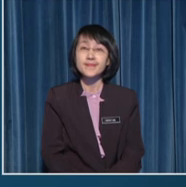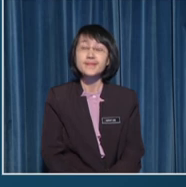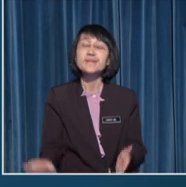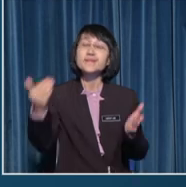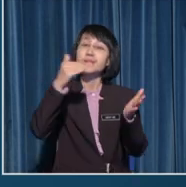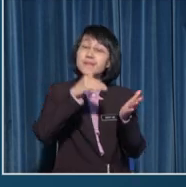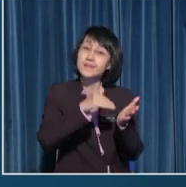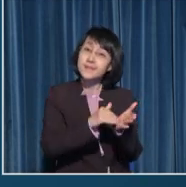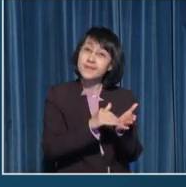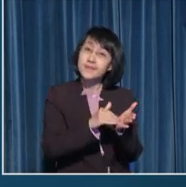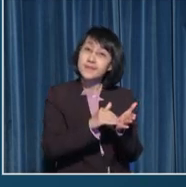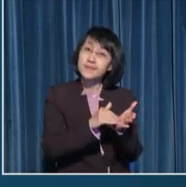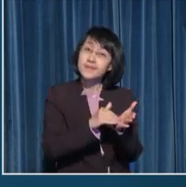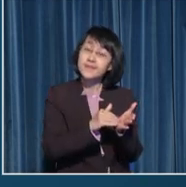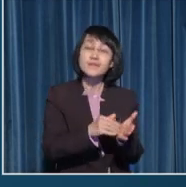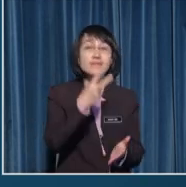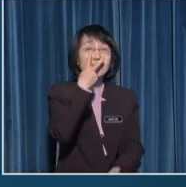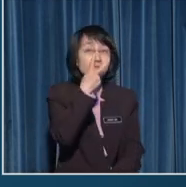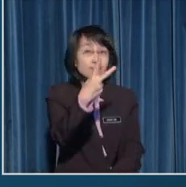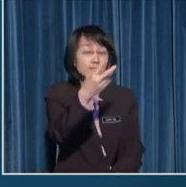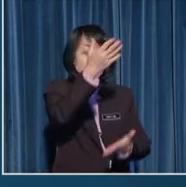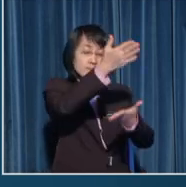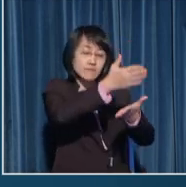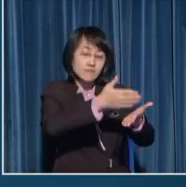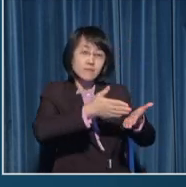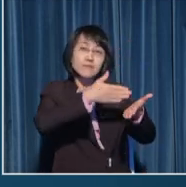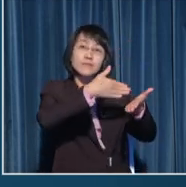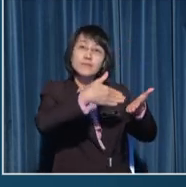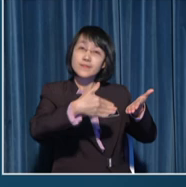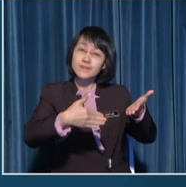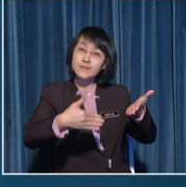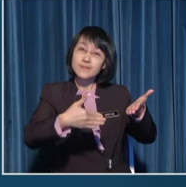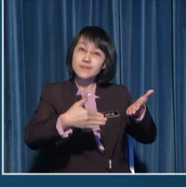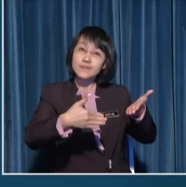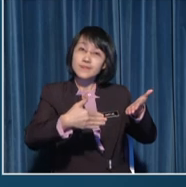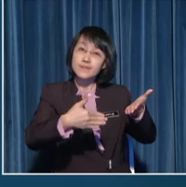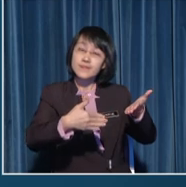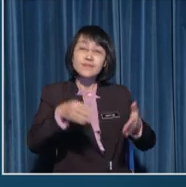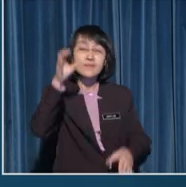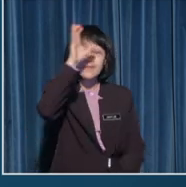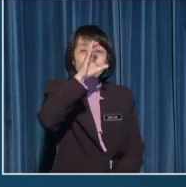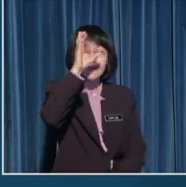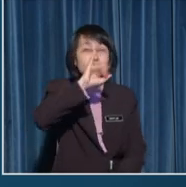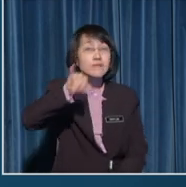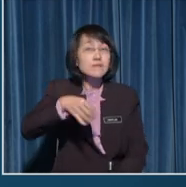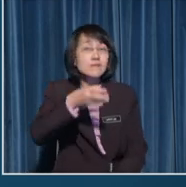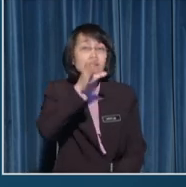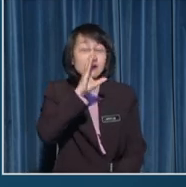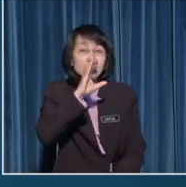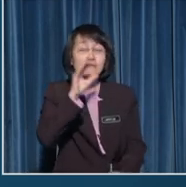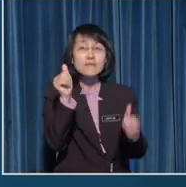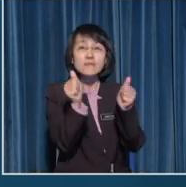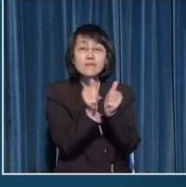Again, look at the chart and find the juice with